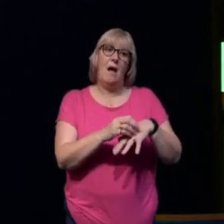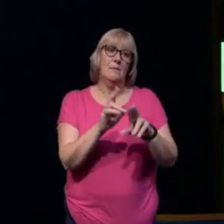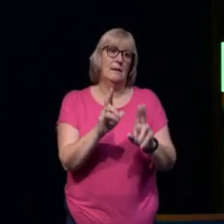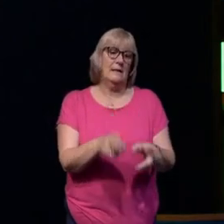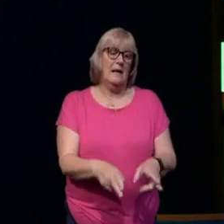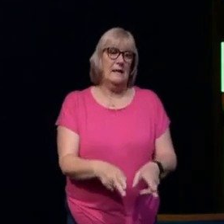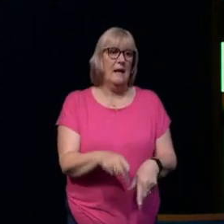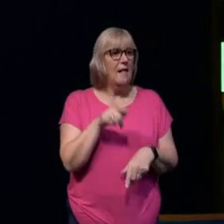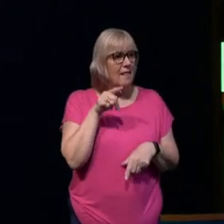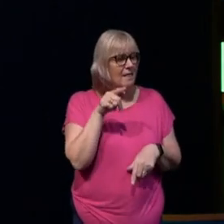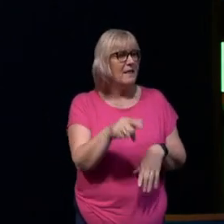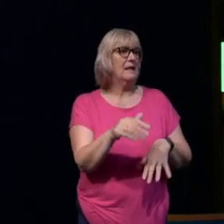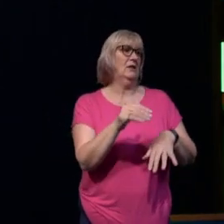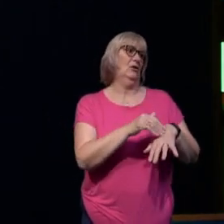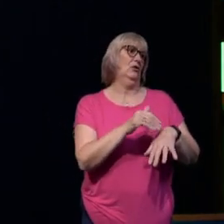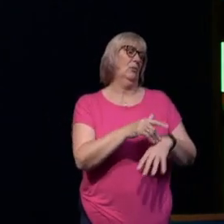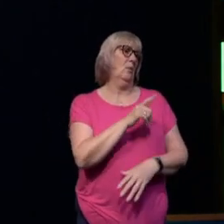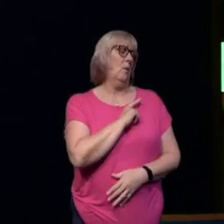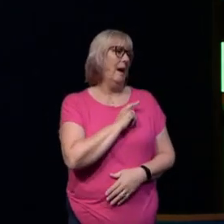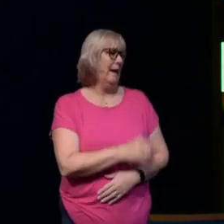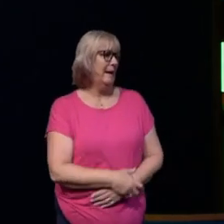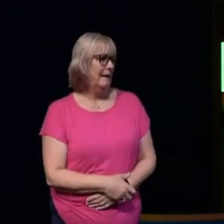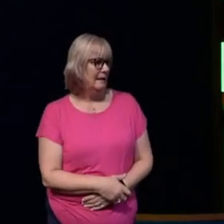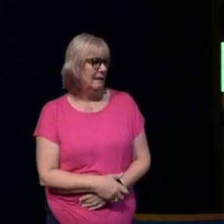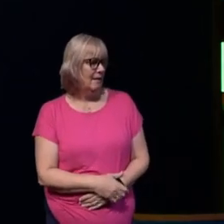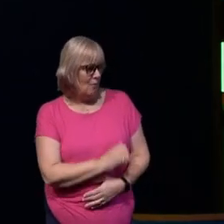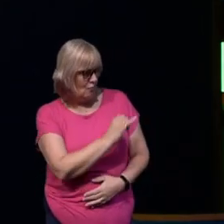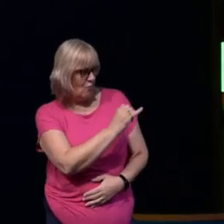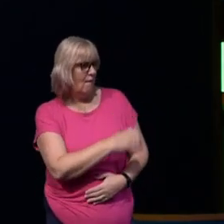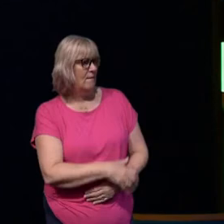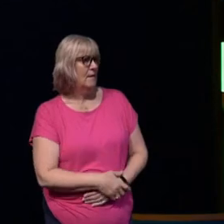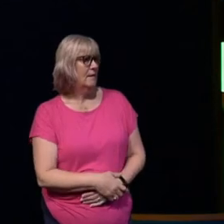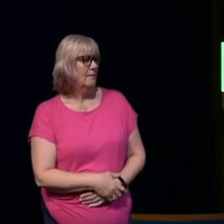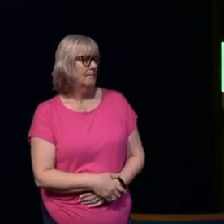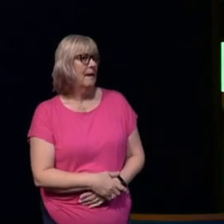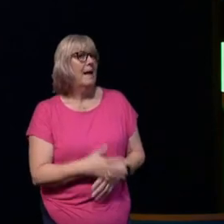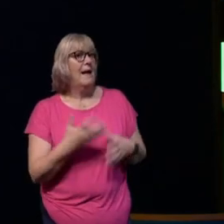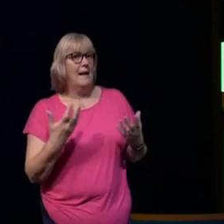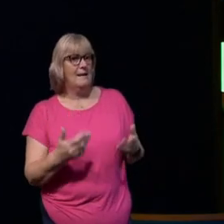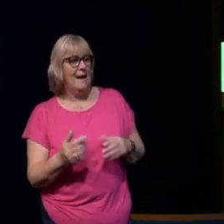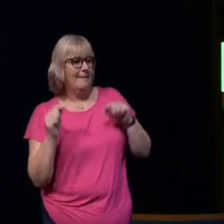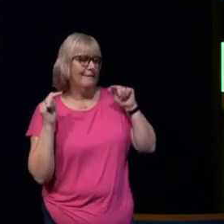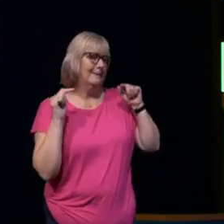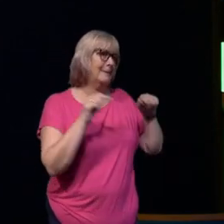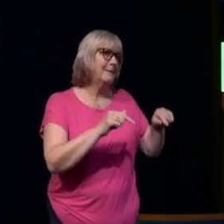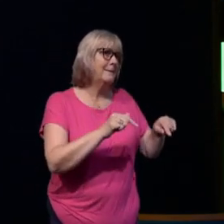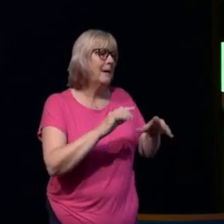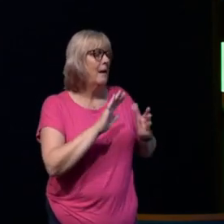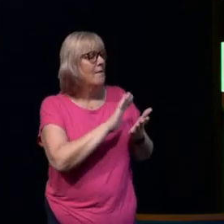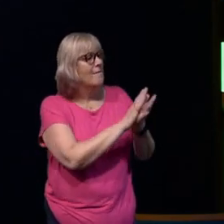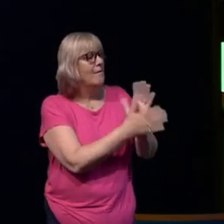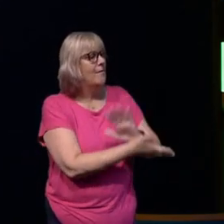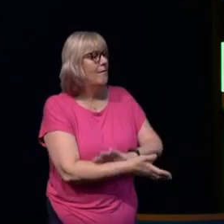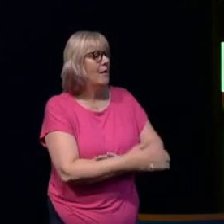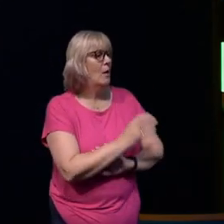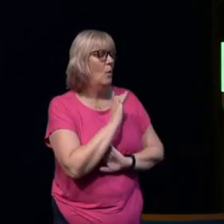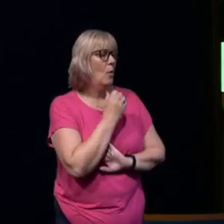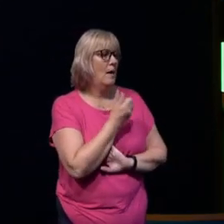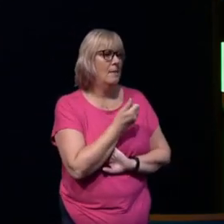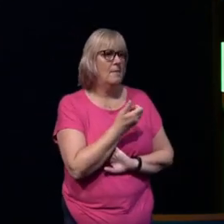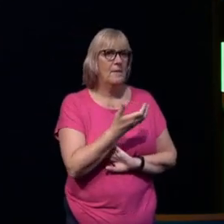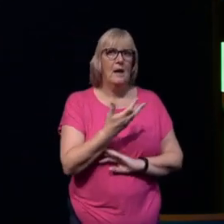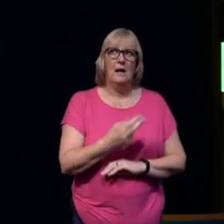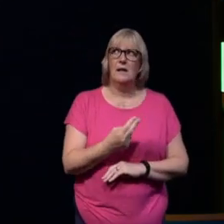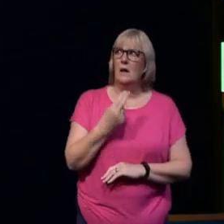said, why have you brought this trouble? This is where they buried them. The Lord will bring trouble on you. And don't you think that his son or